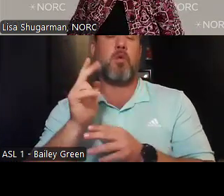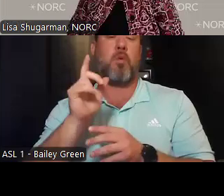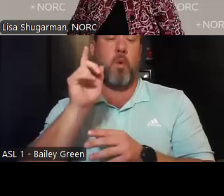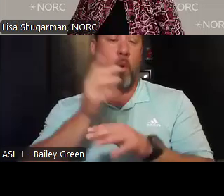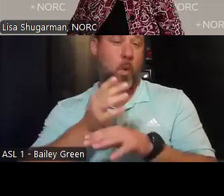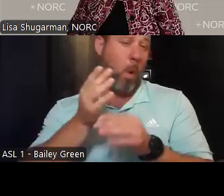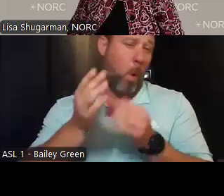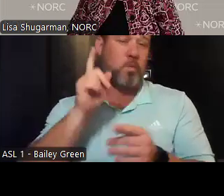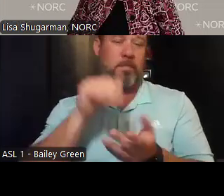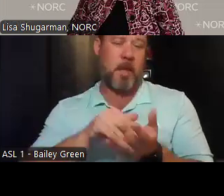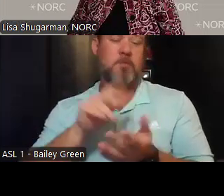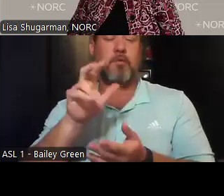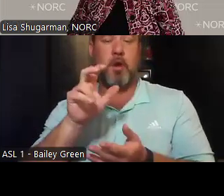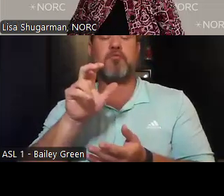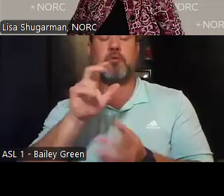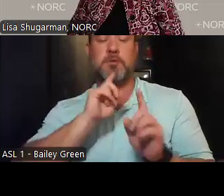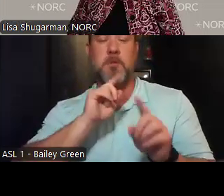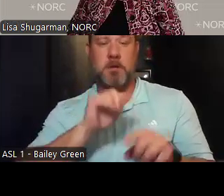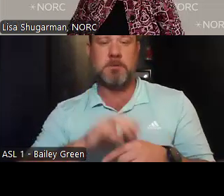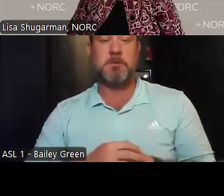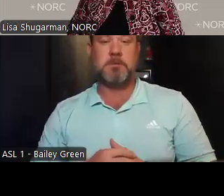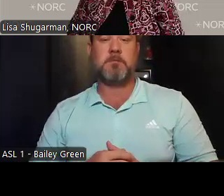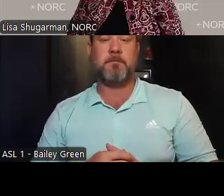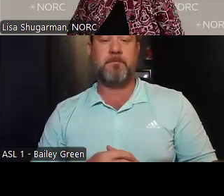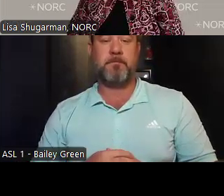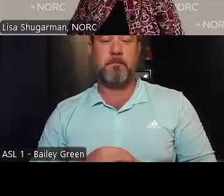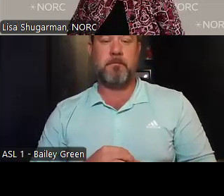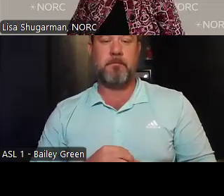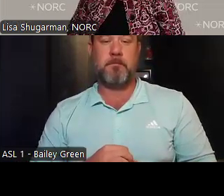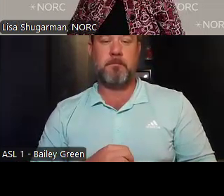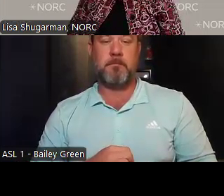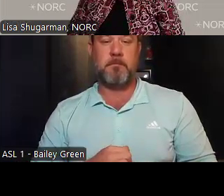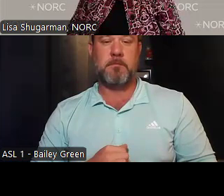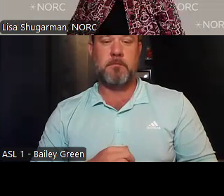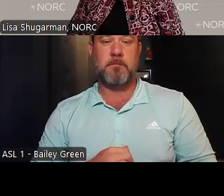the target population. Next slide, please.